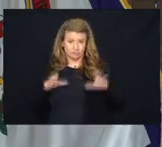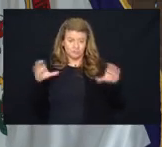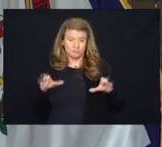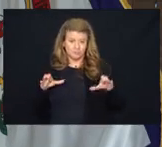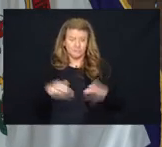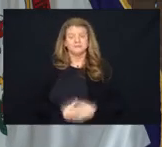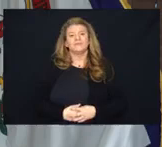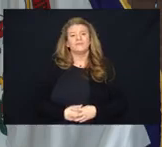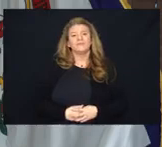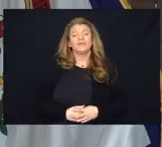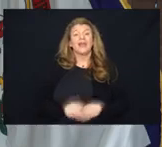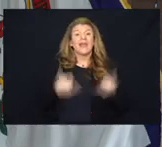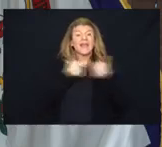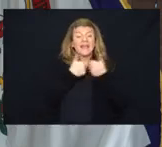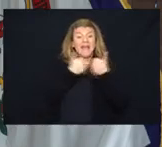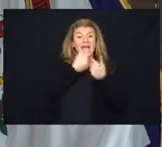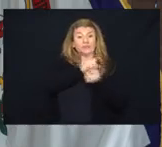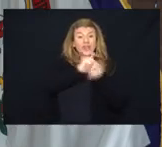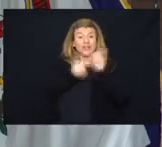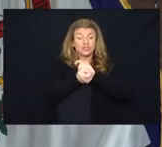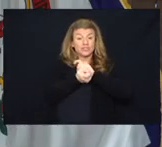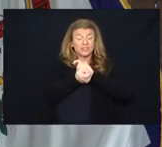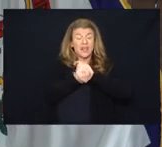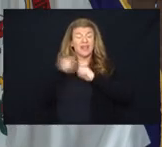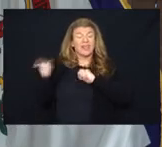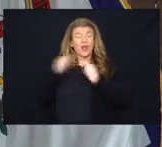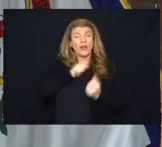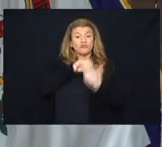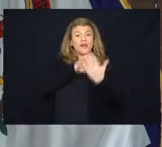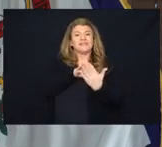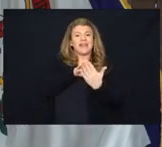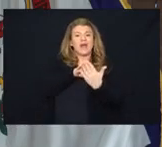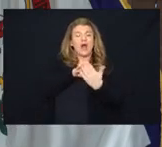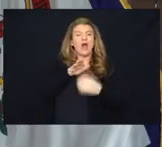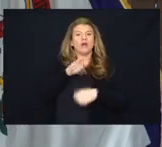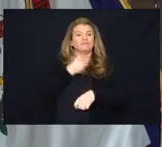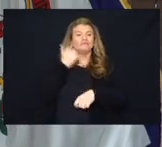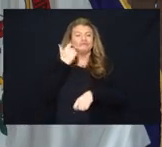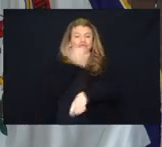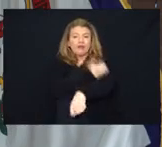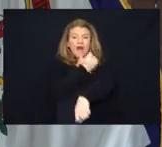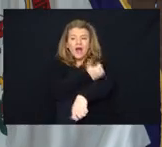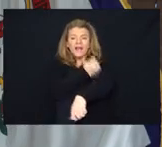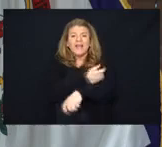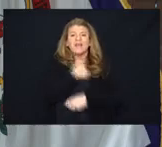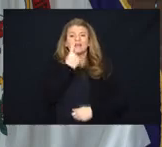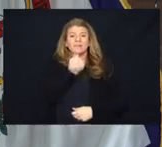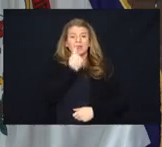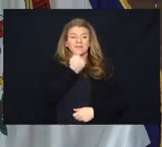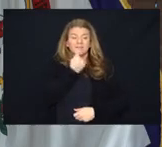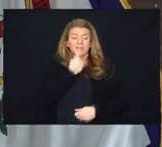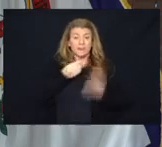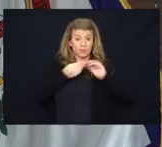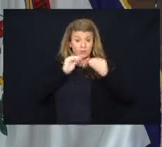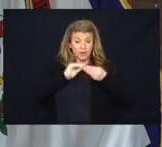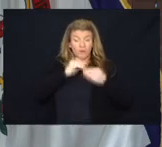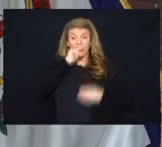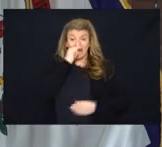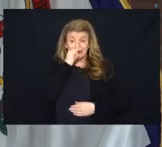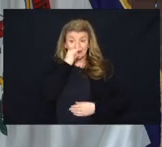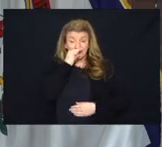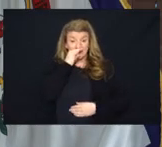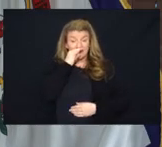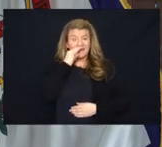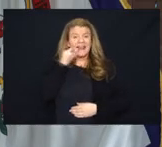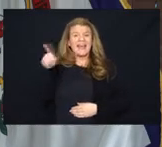work. Game Changers is addressing our opioid and our addiction rates and everything with our kids